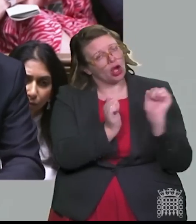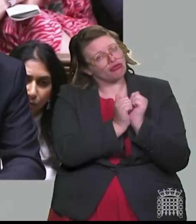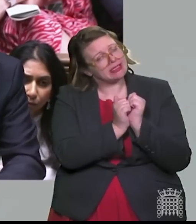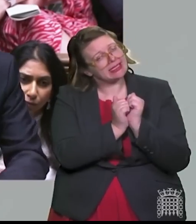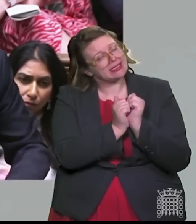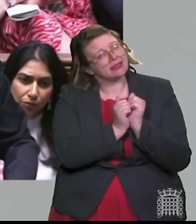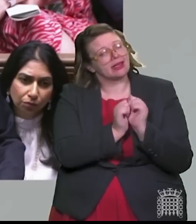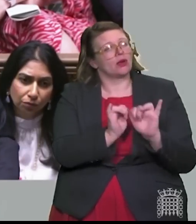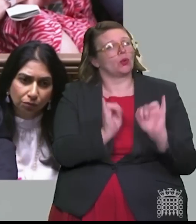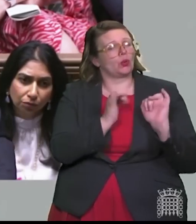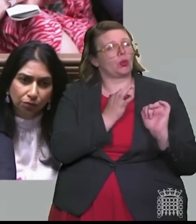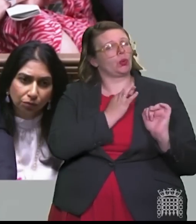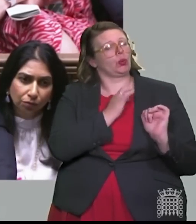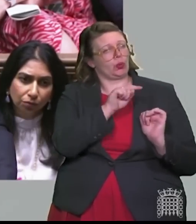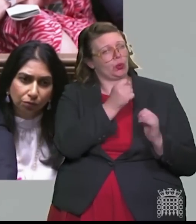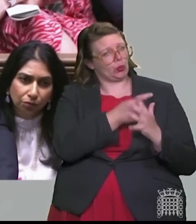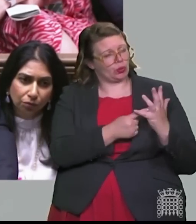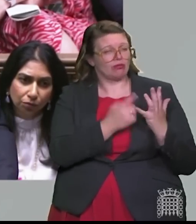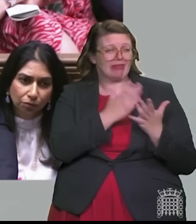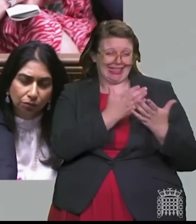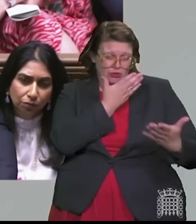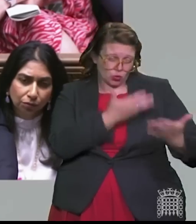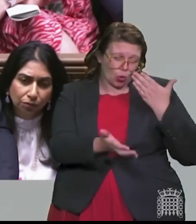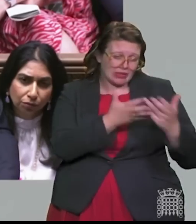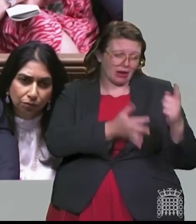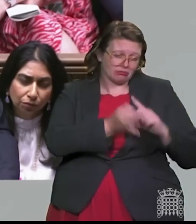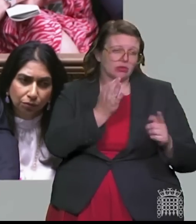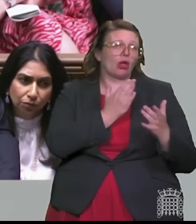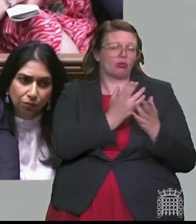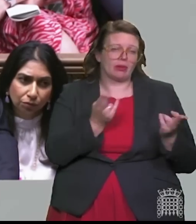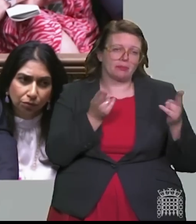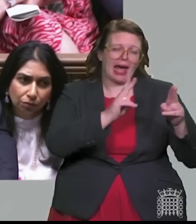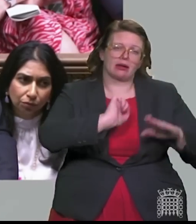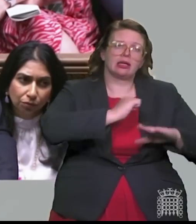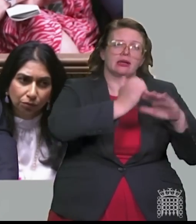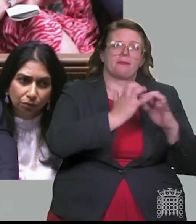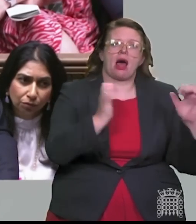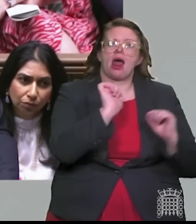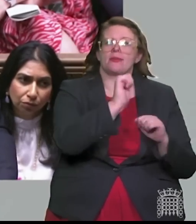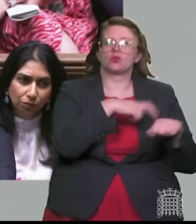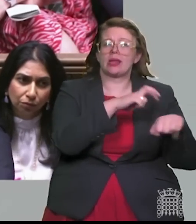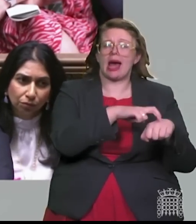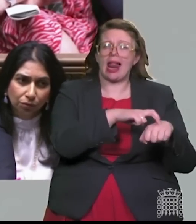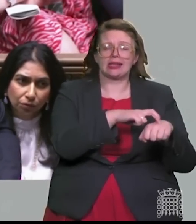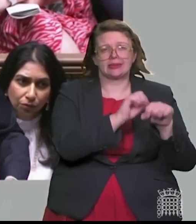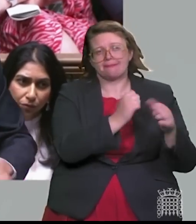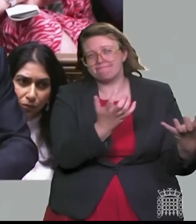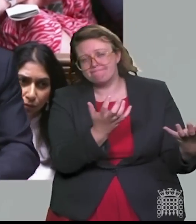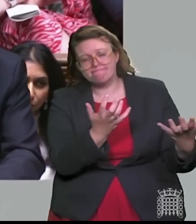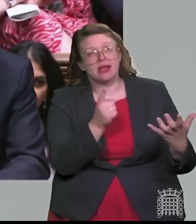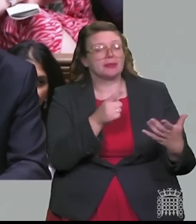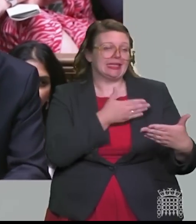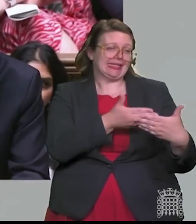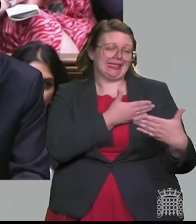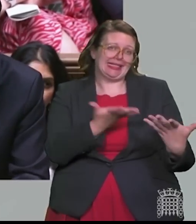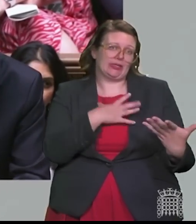major challenges he raises can only be properly addressed by the restoration of the institutions. But I also understand the immediate